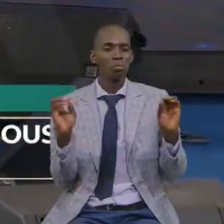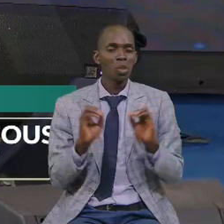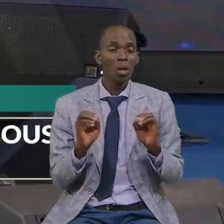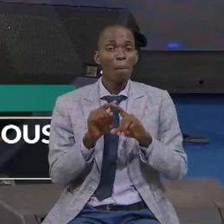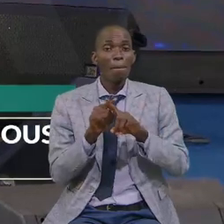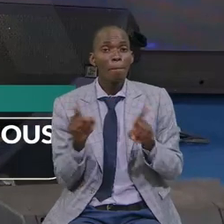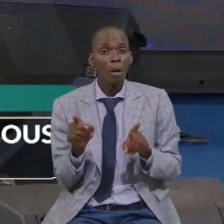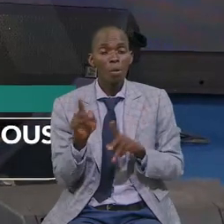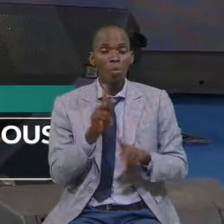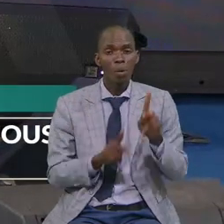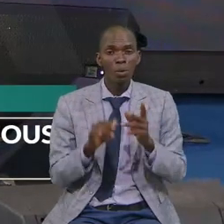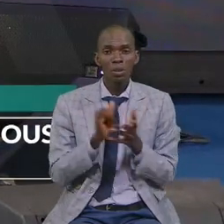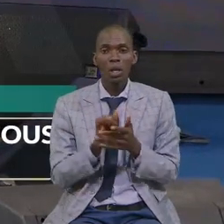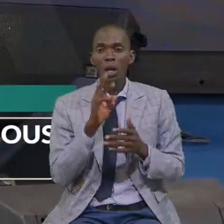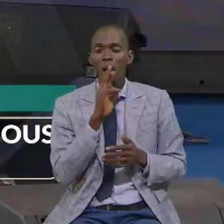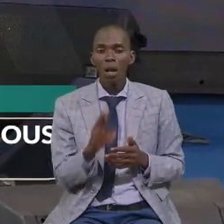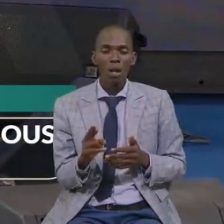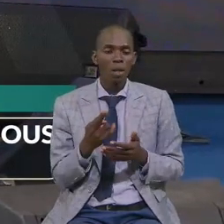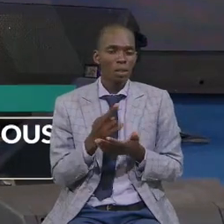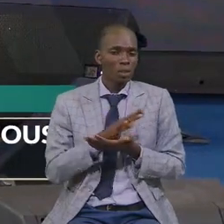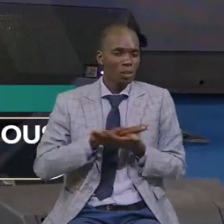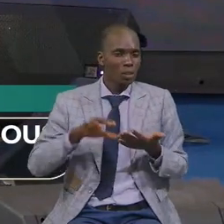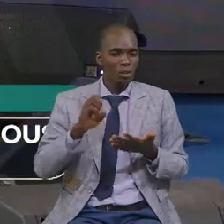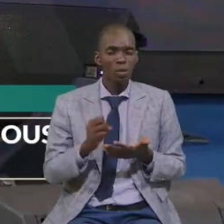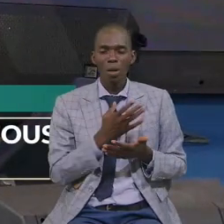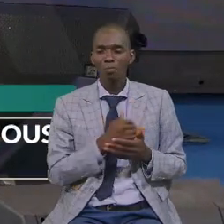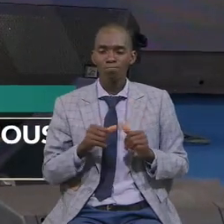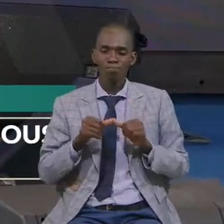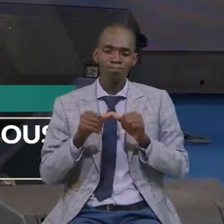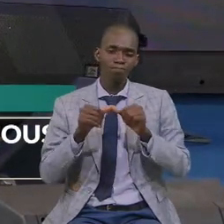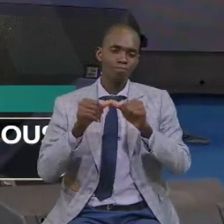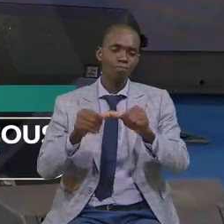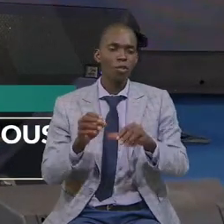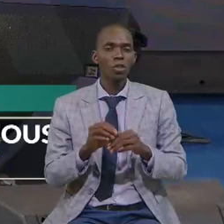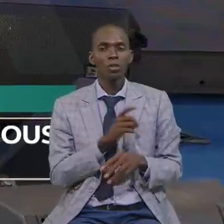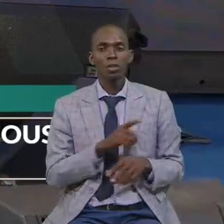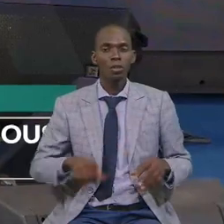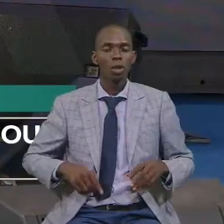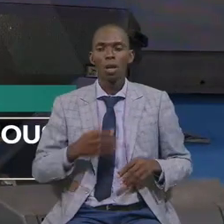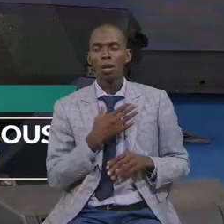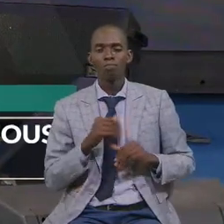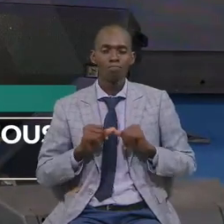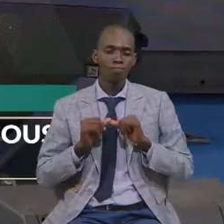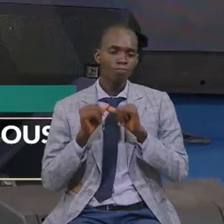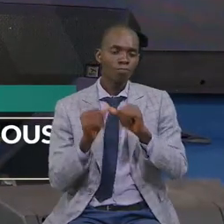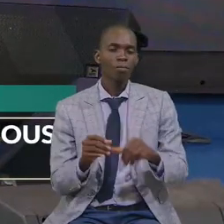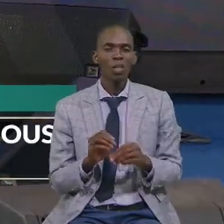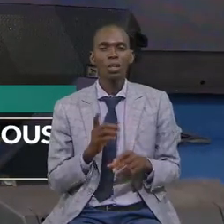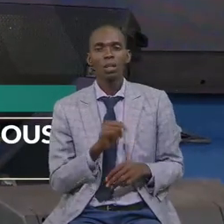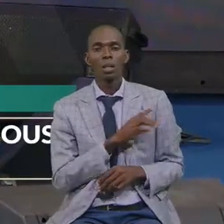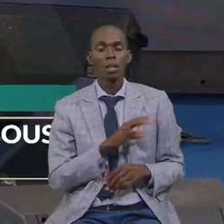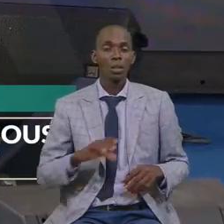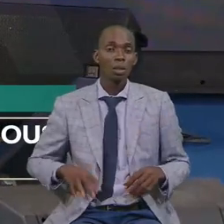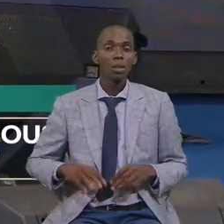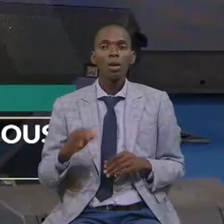who are righteous and they are steadfast in Christ, and they continue in Christ, those are